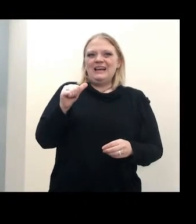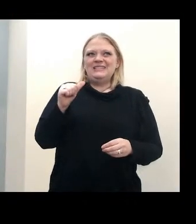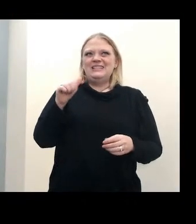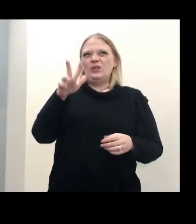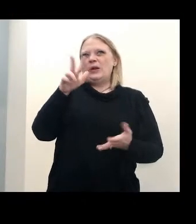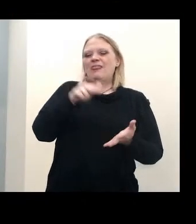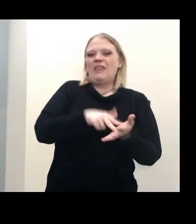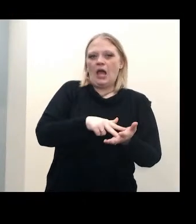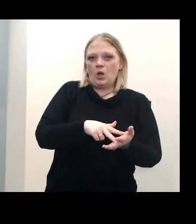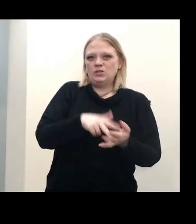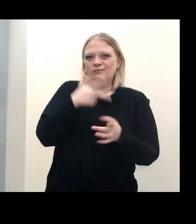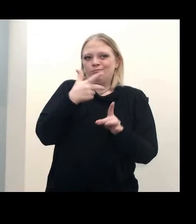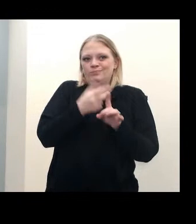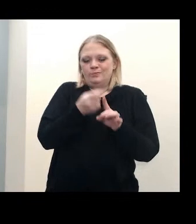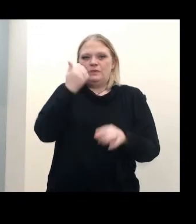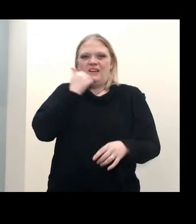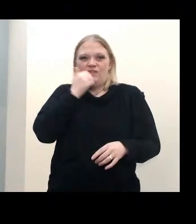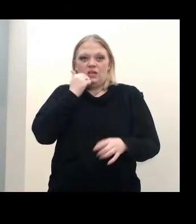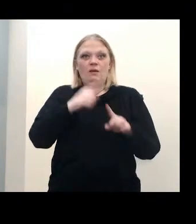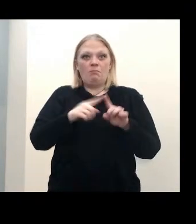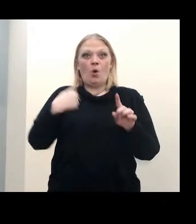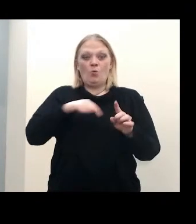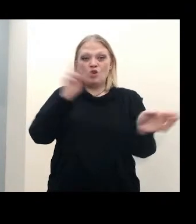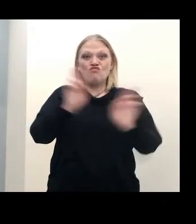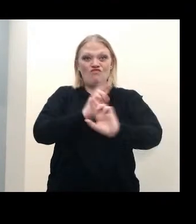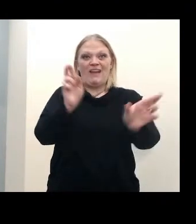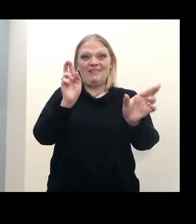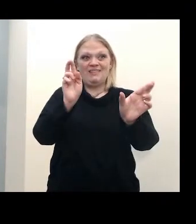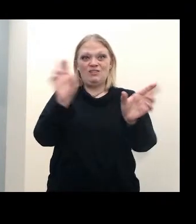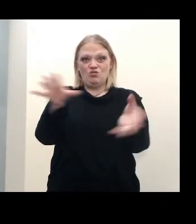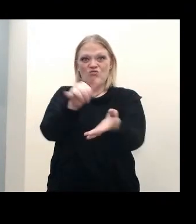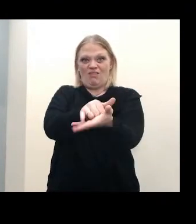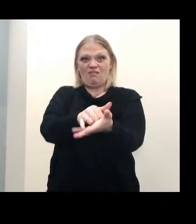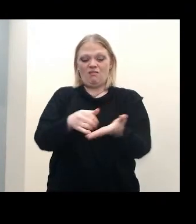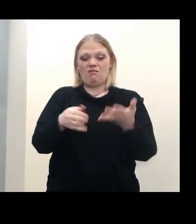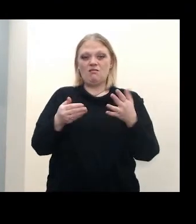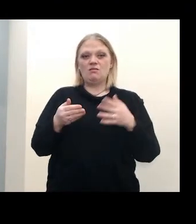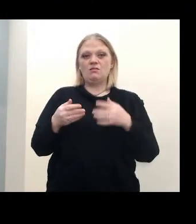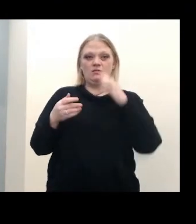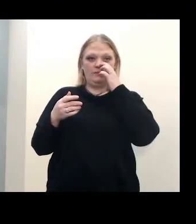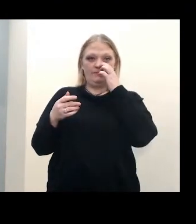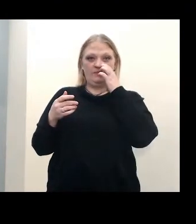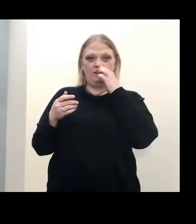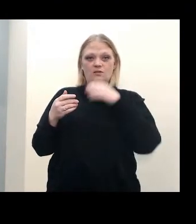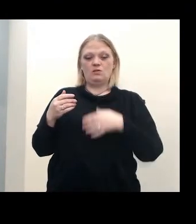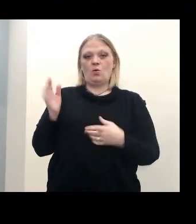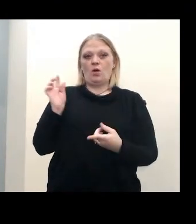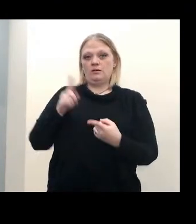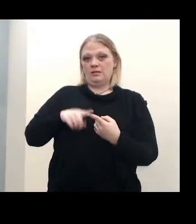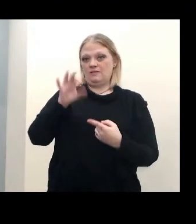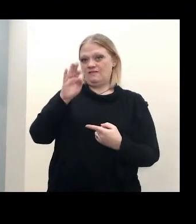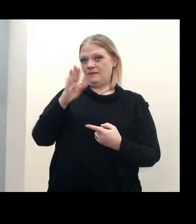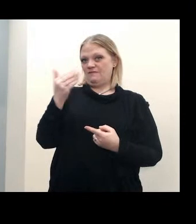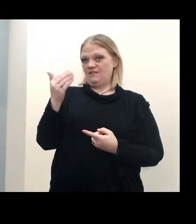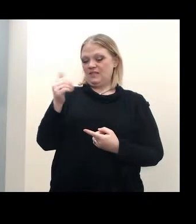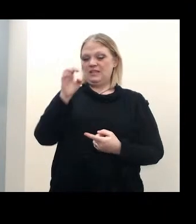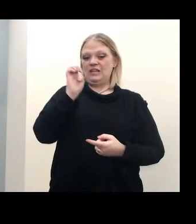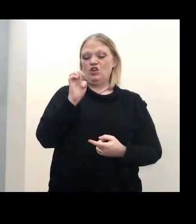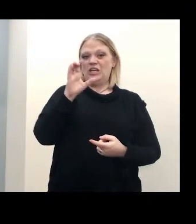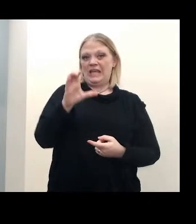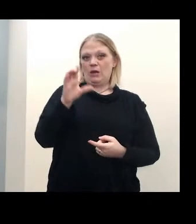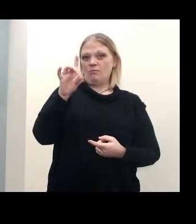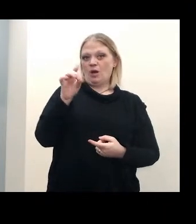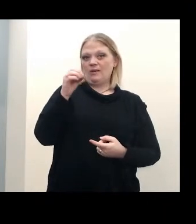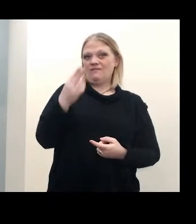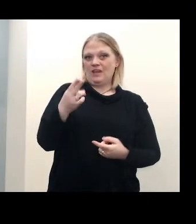day. However, we are ready to get there. So through February 15th, Erie County Health Department